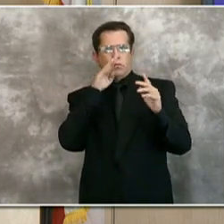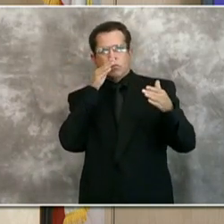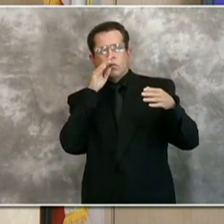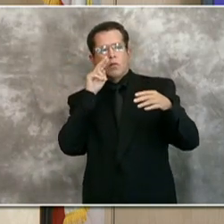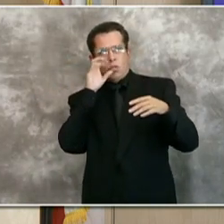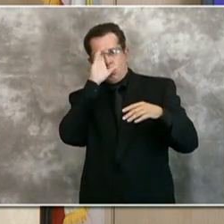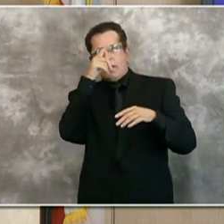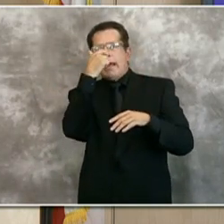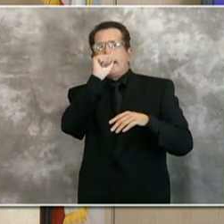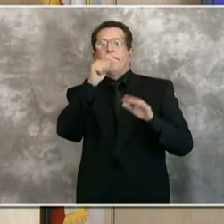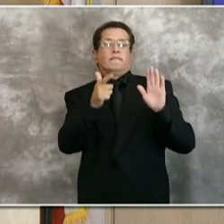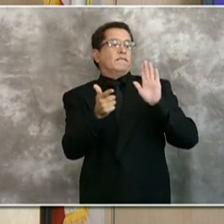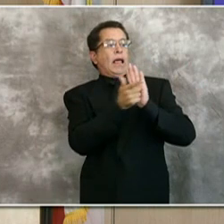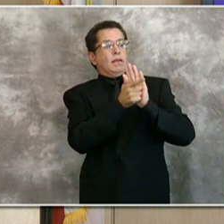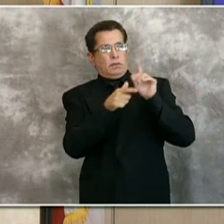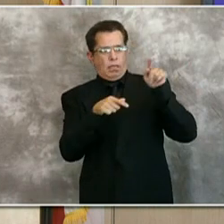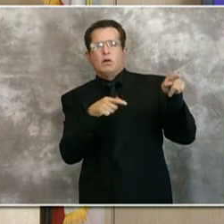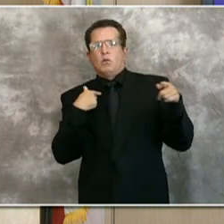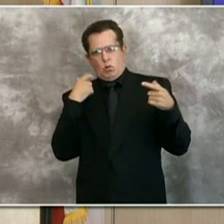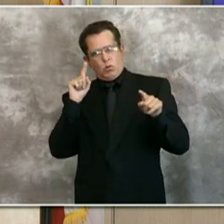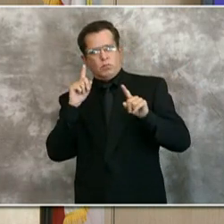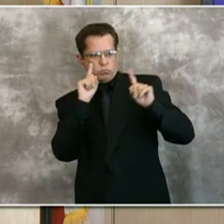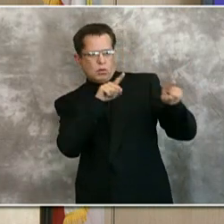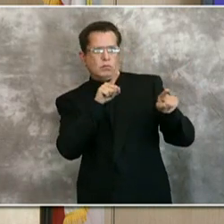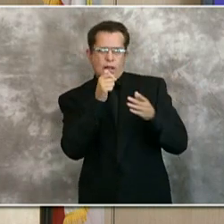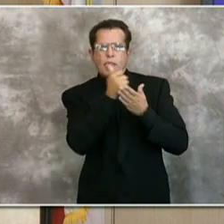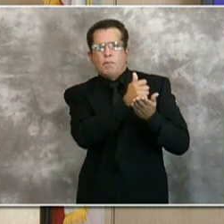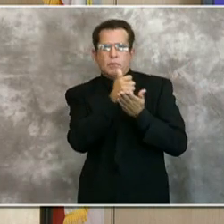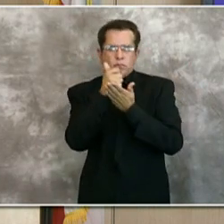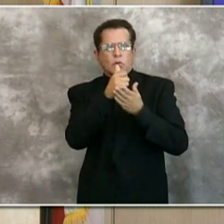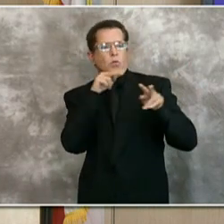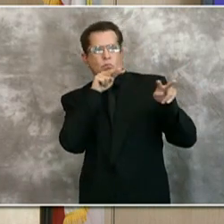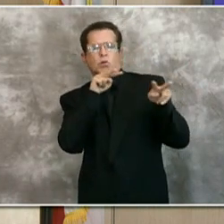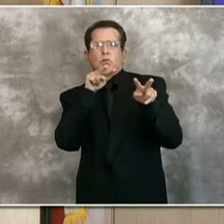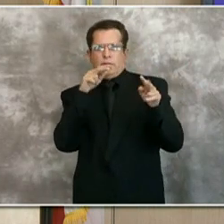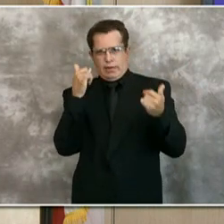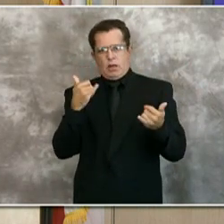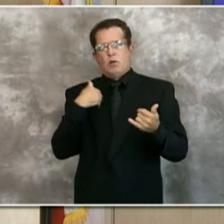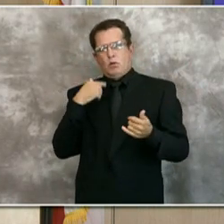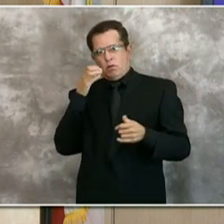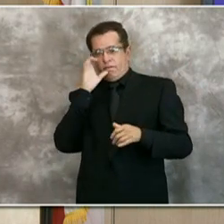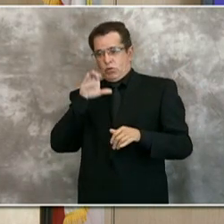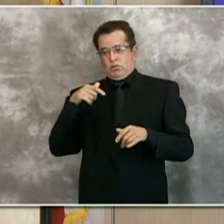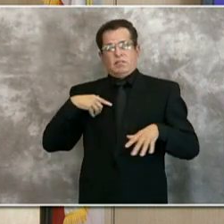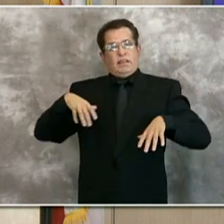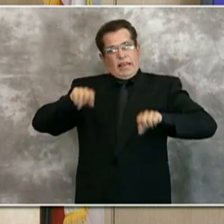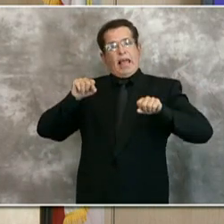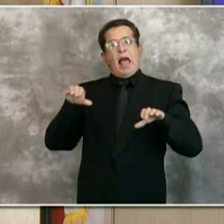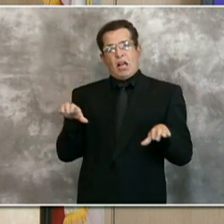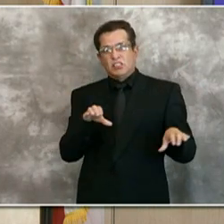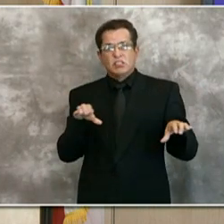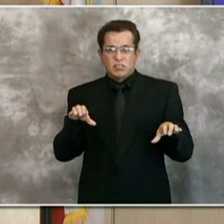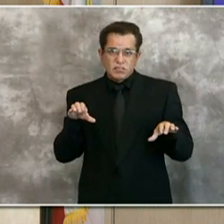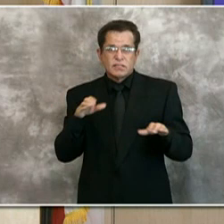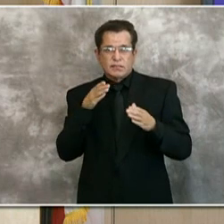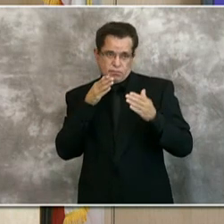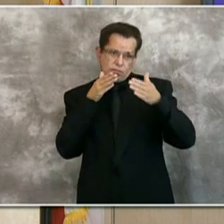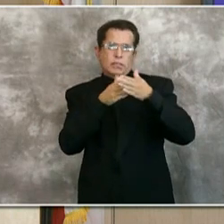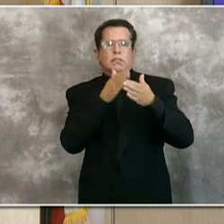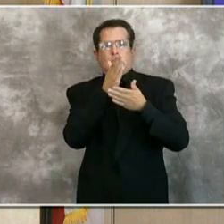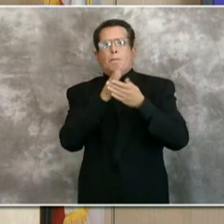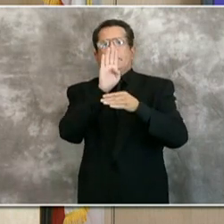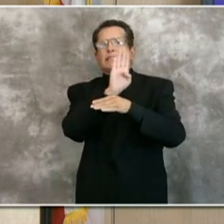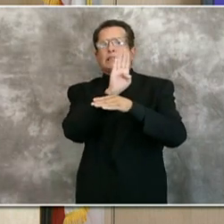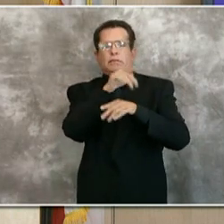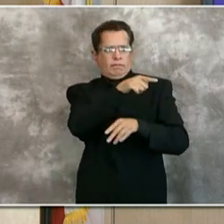or violations of our public health order, and as you know, we have been forced to take action against some businesses.